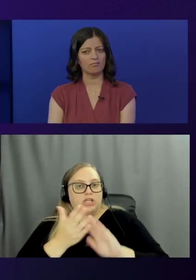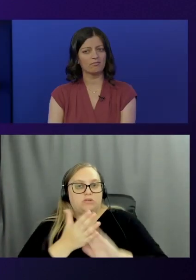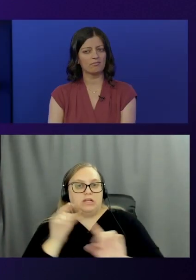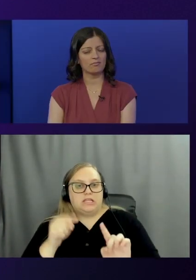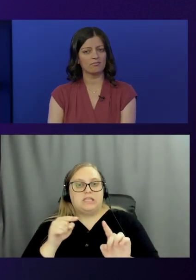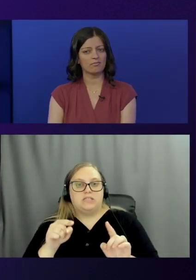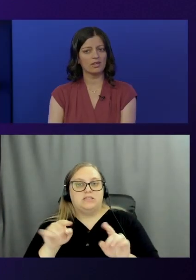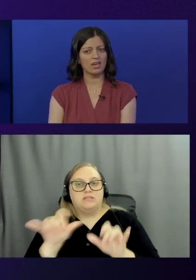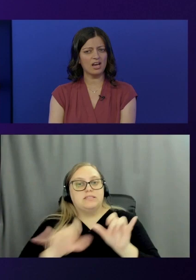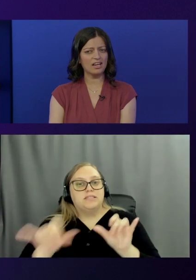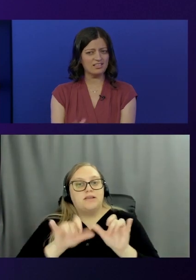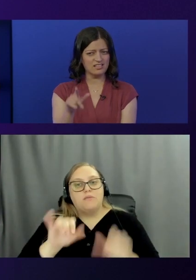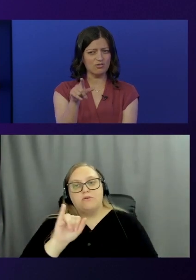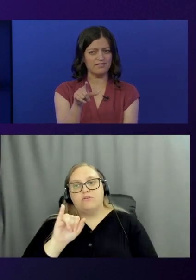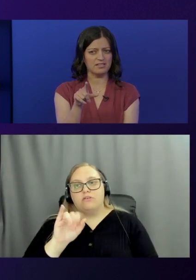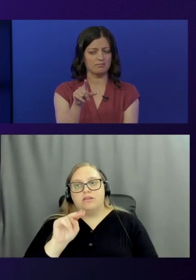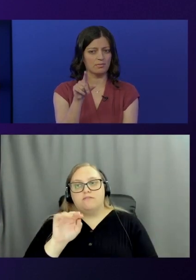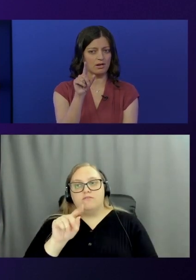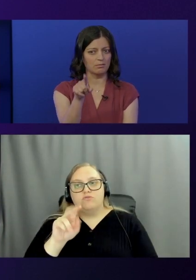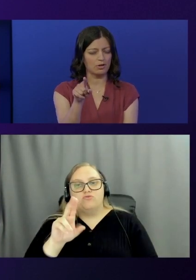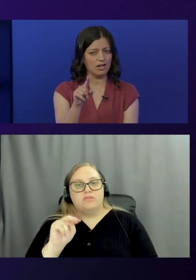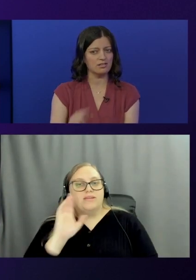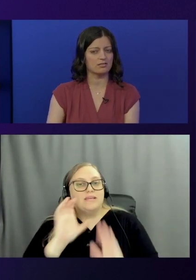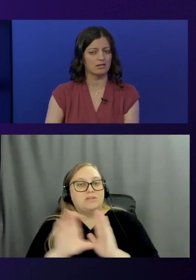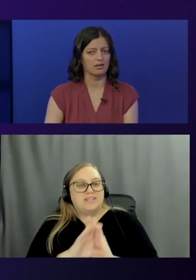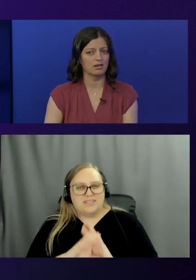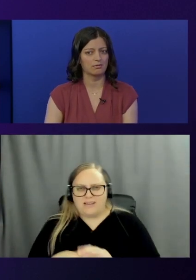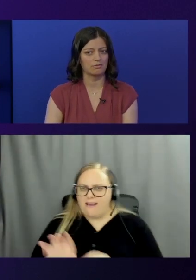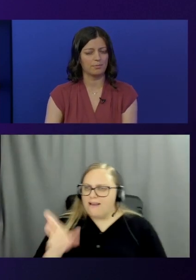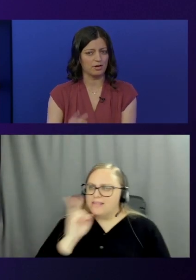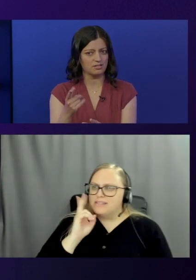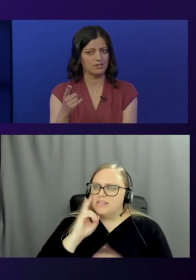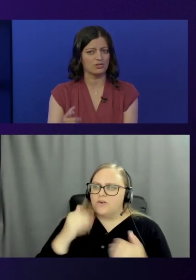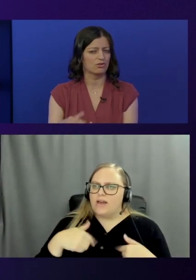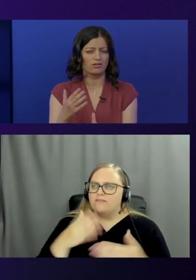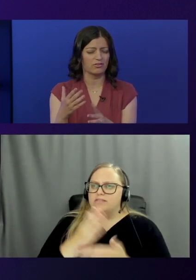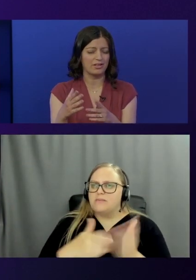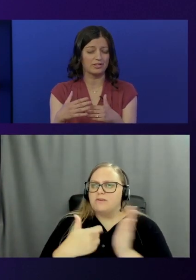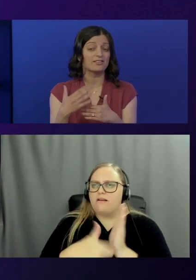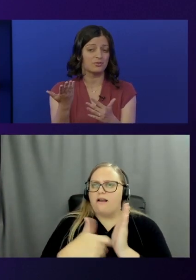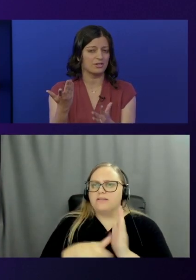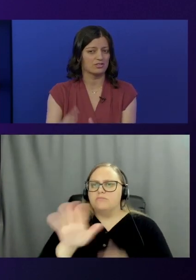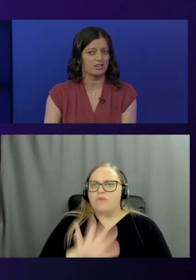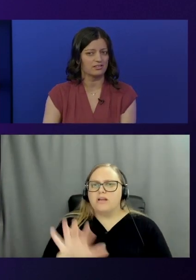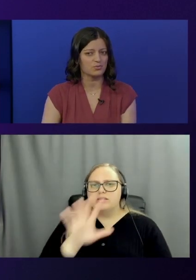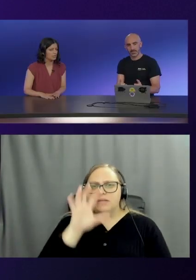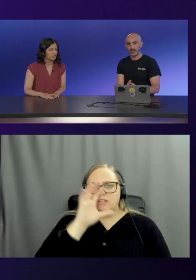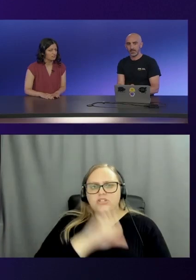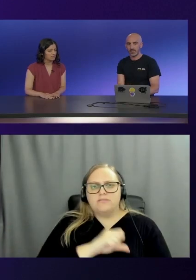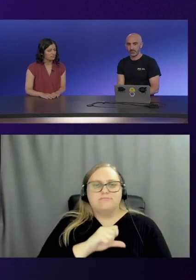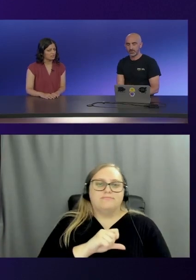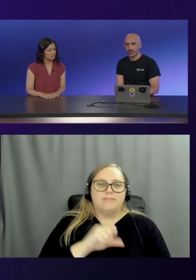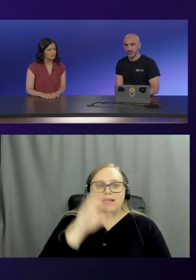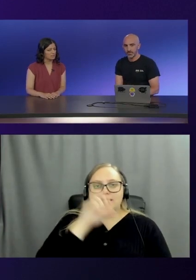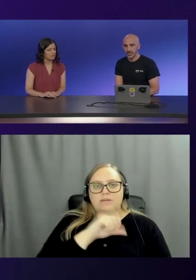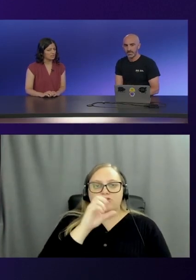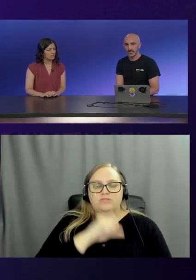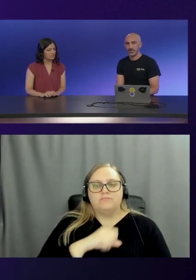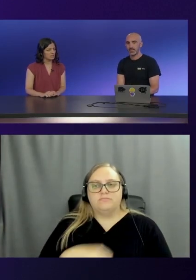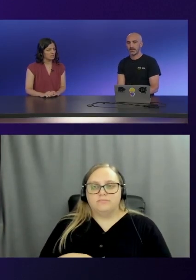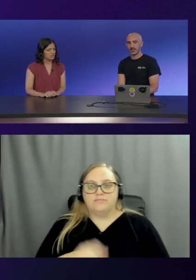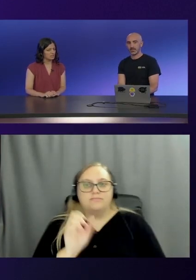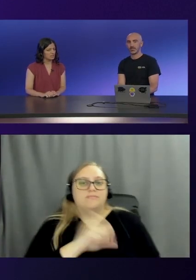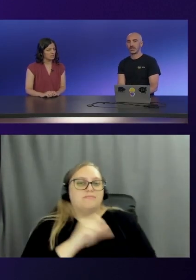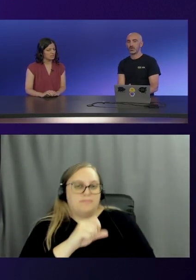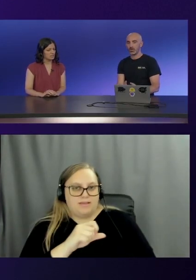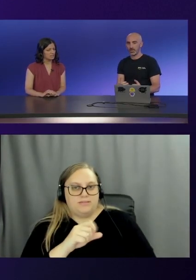Diffusion images. Yeah, and I see you have some cost approximation or rather estimation there as well. Yeah, so we've also